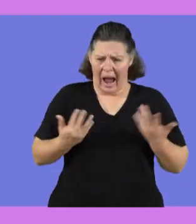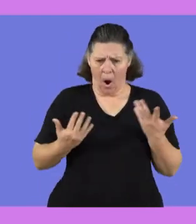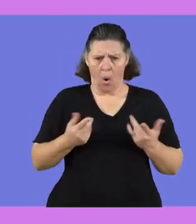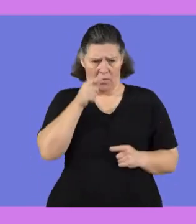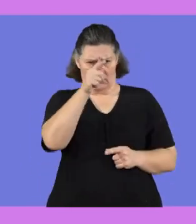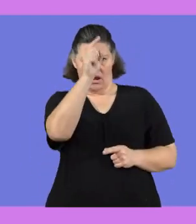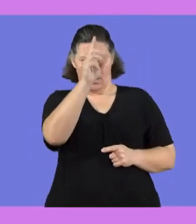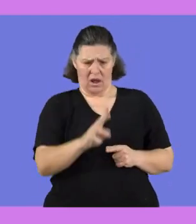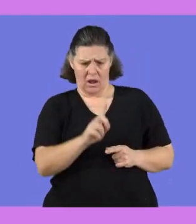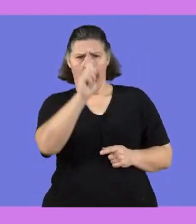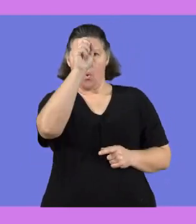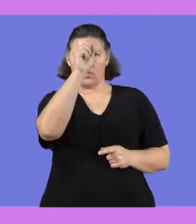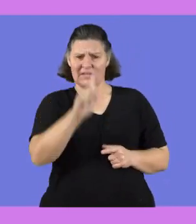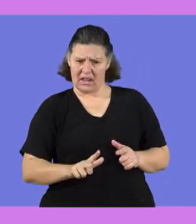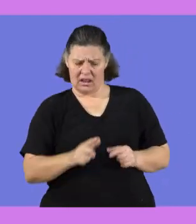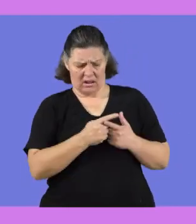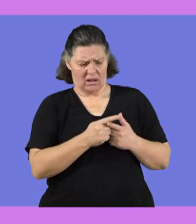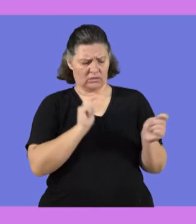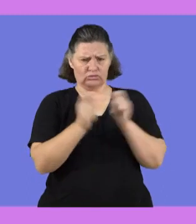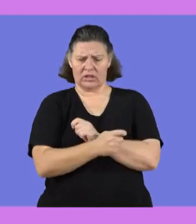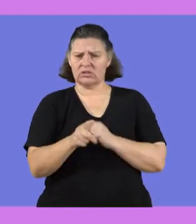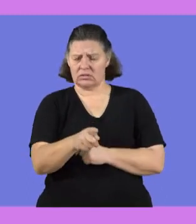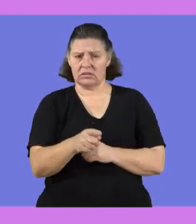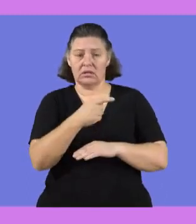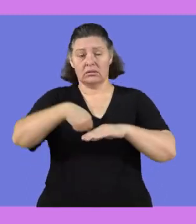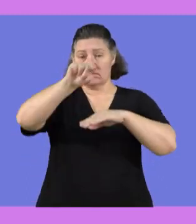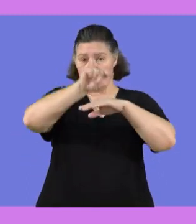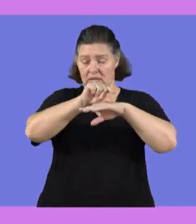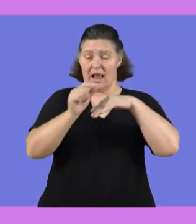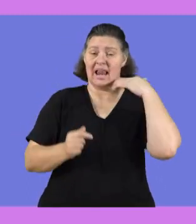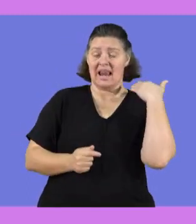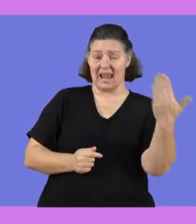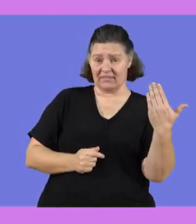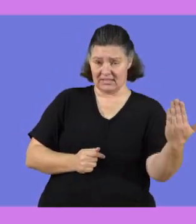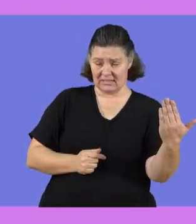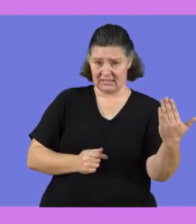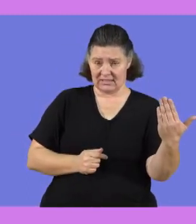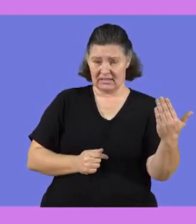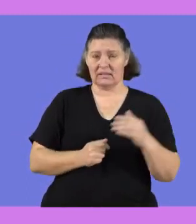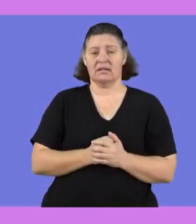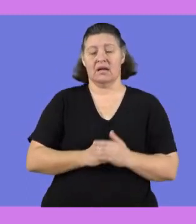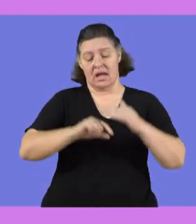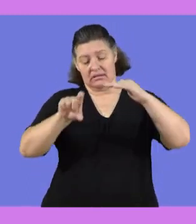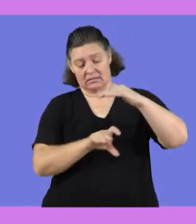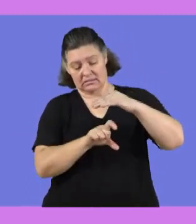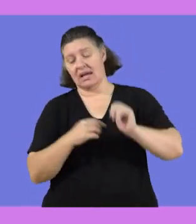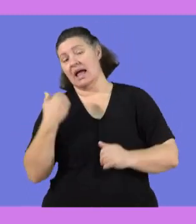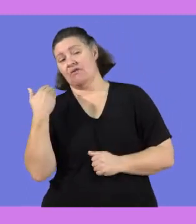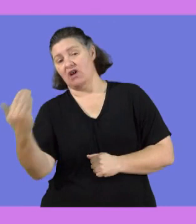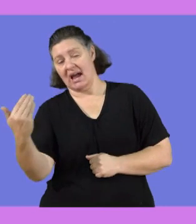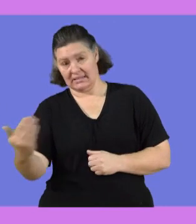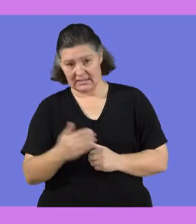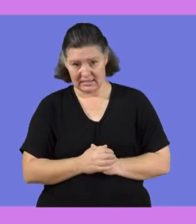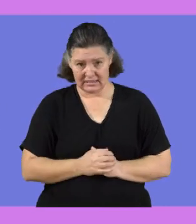ratio. To simplify it as a ratio, remember, the numerator is the value on the left-hand side of the